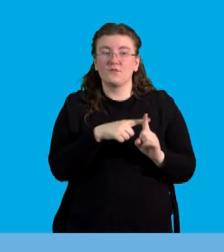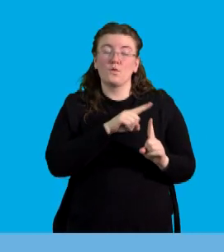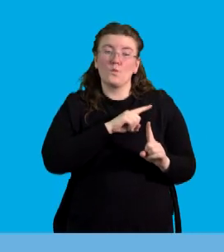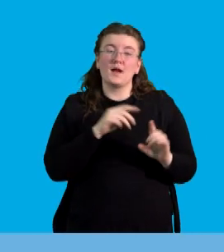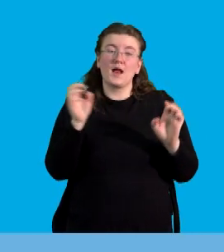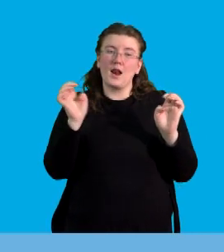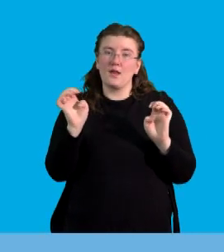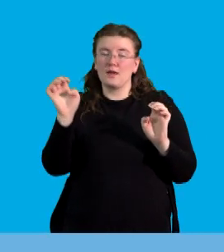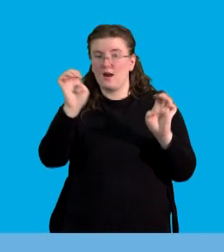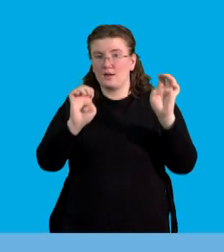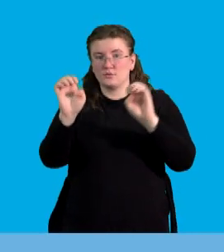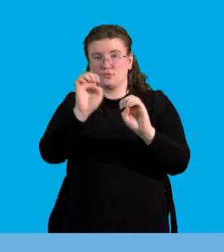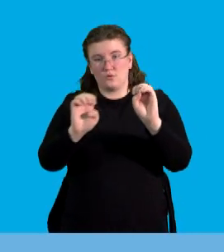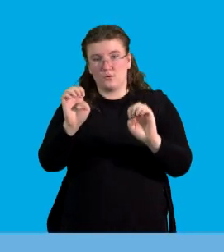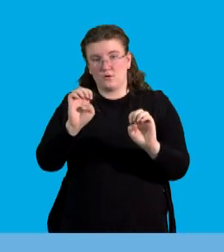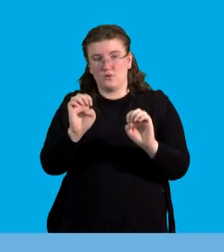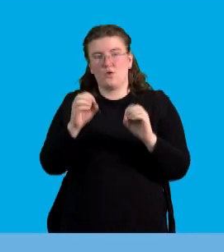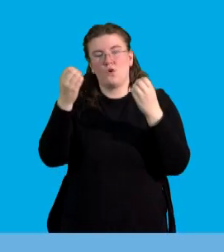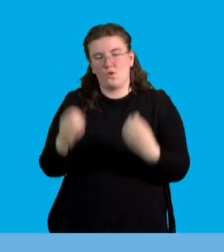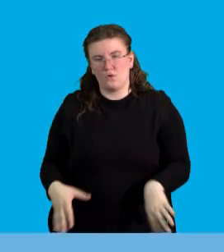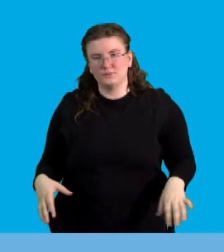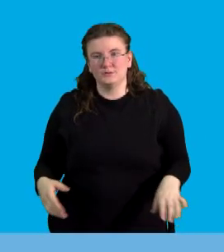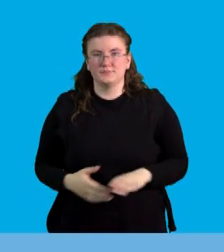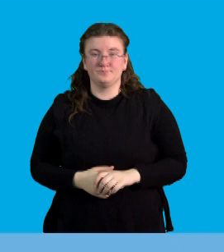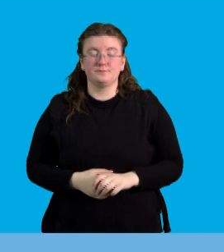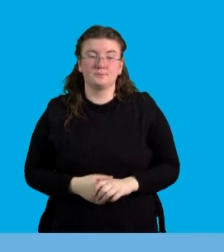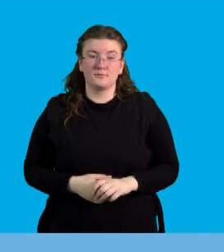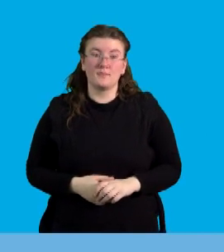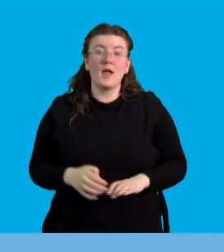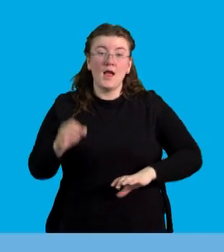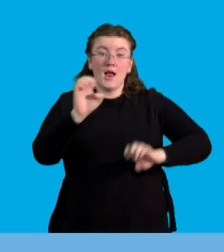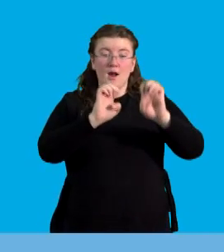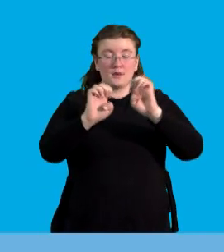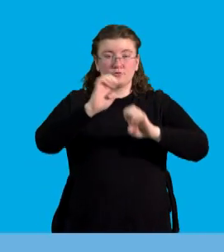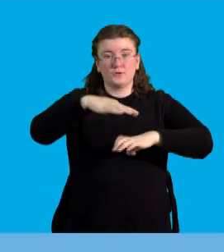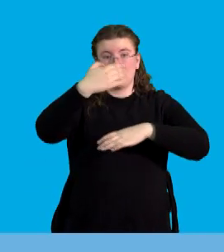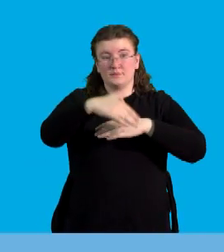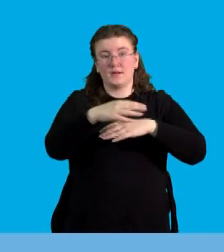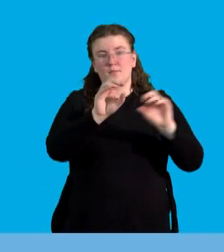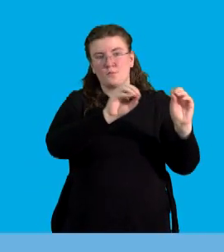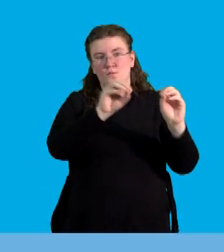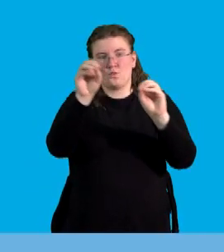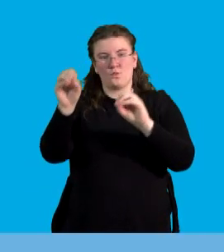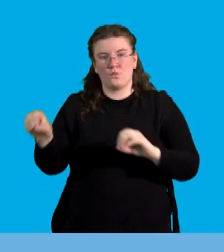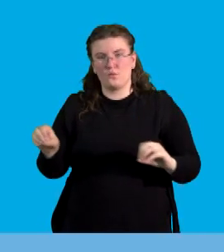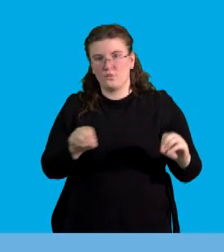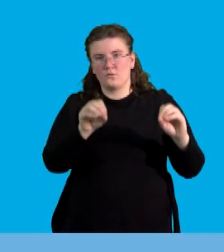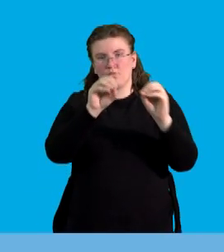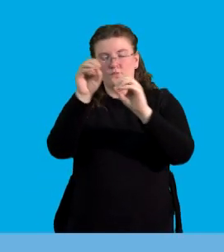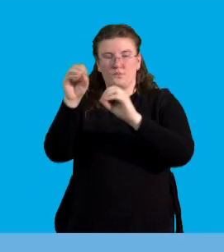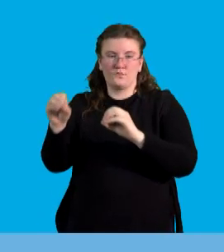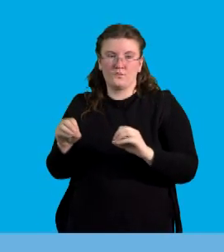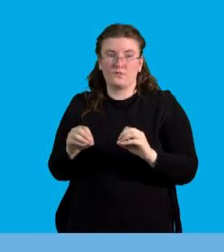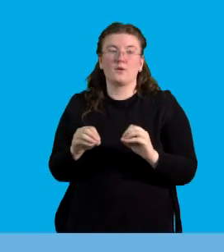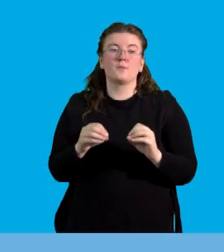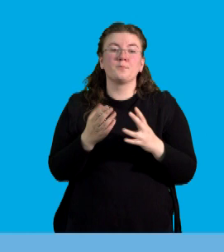that atom has lost an electron. So these outer electrons move between the positive ions of the metal